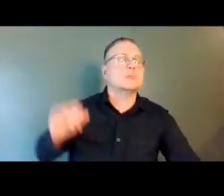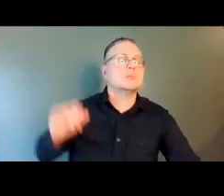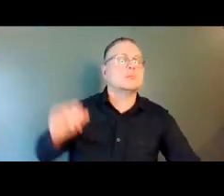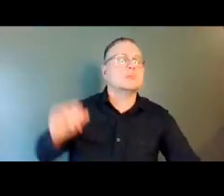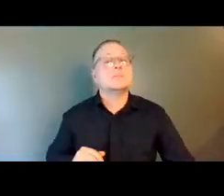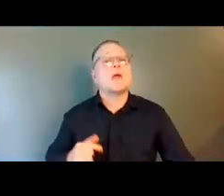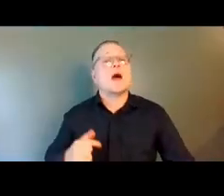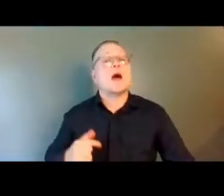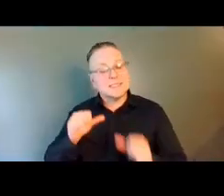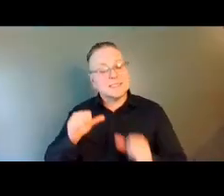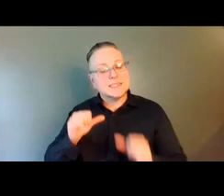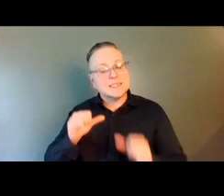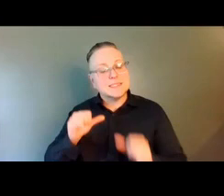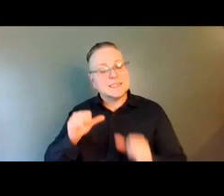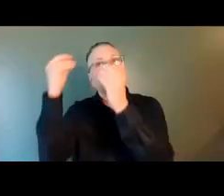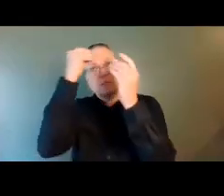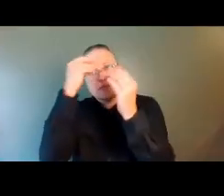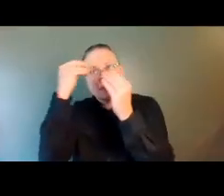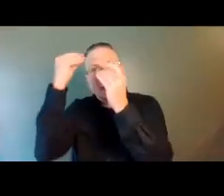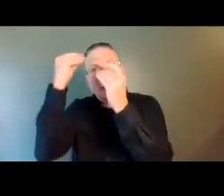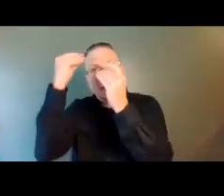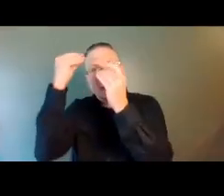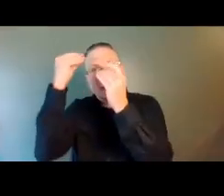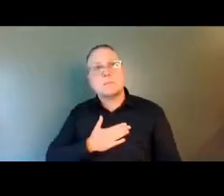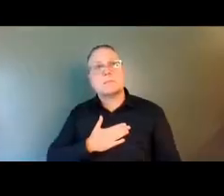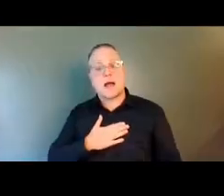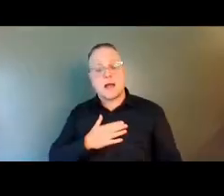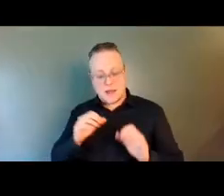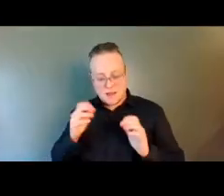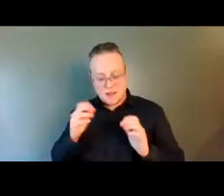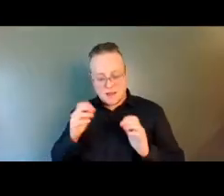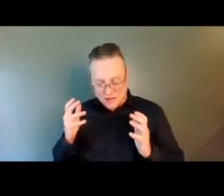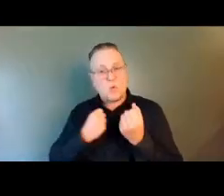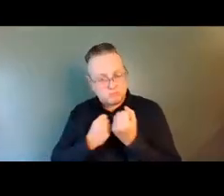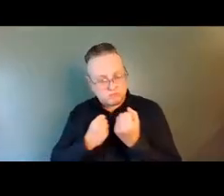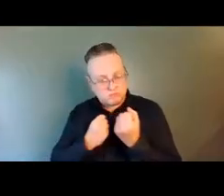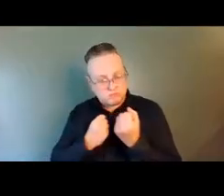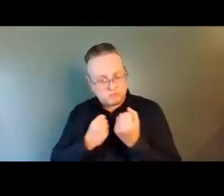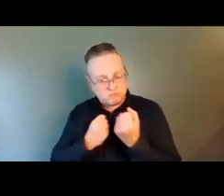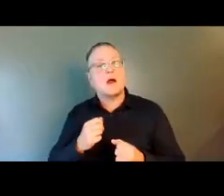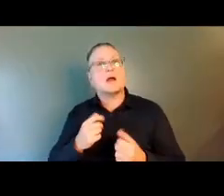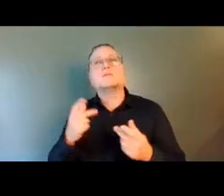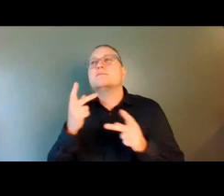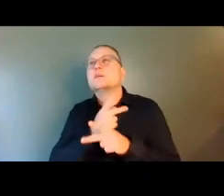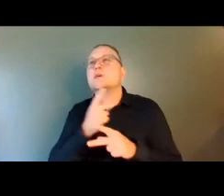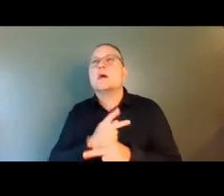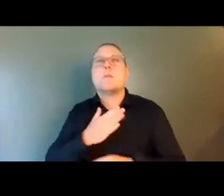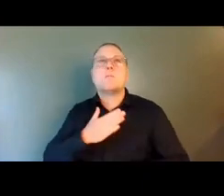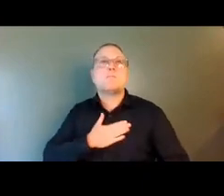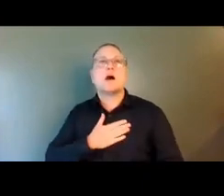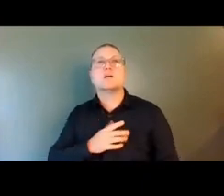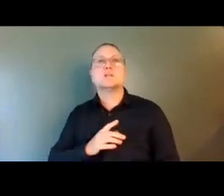to reflect on my competencies and on the rediscovery of my true north. And